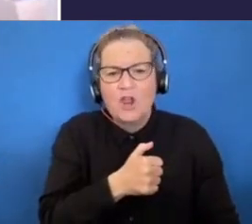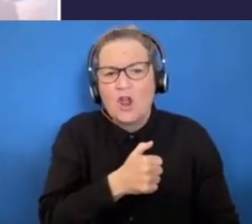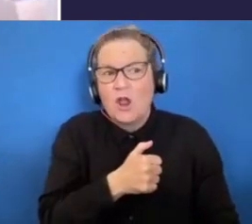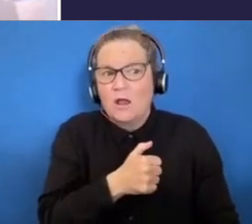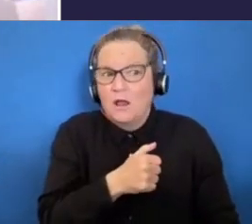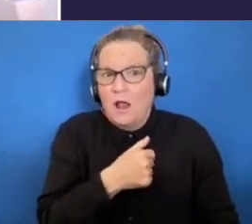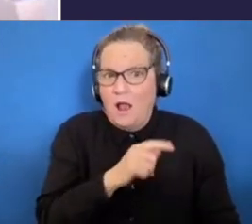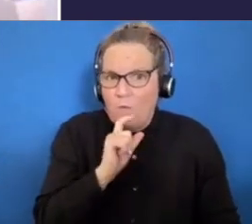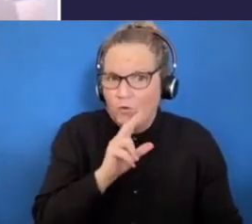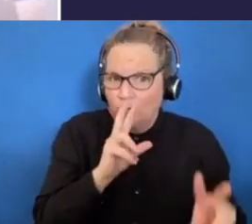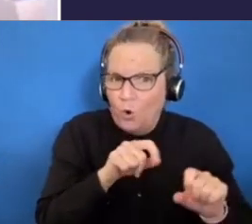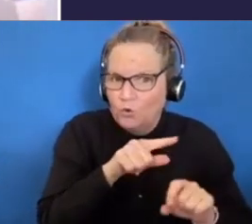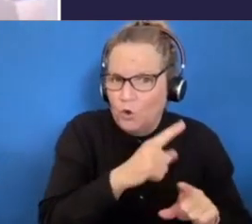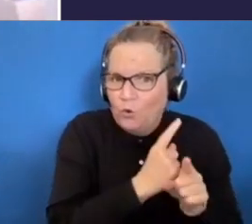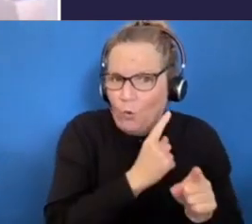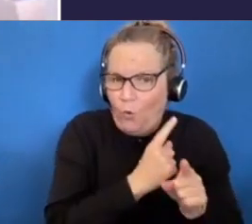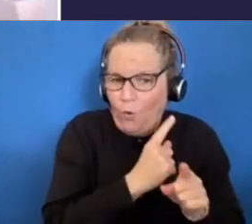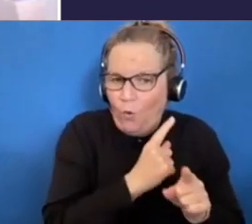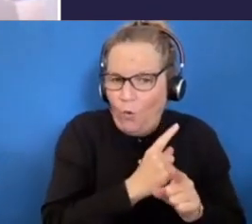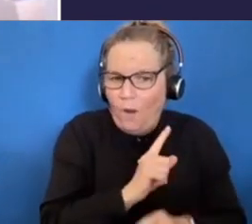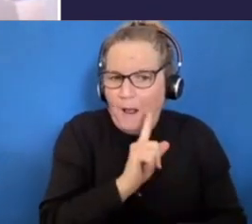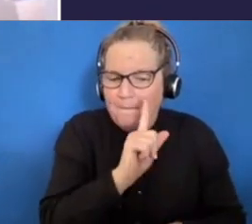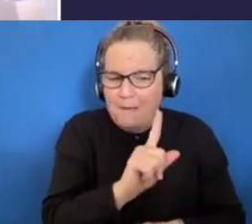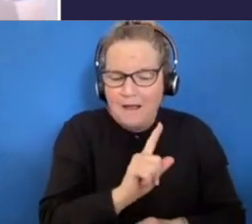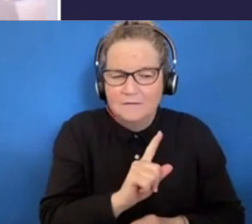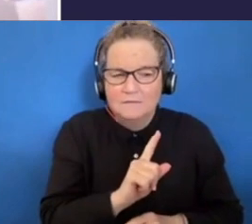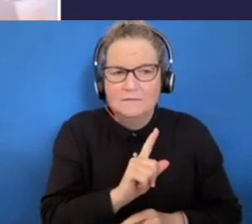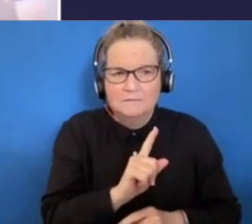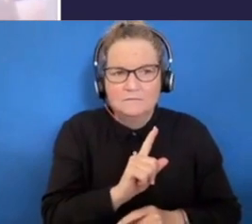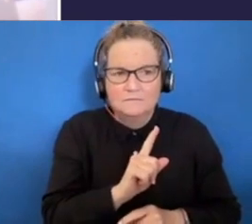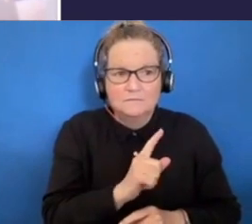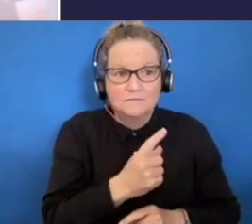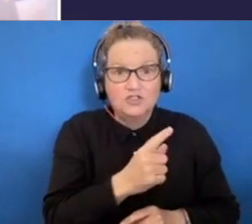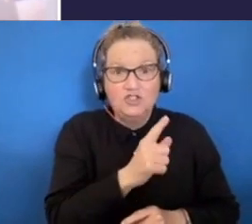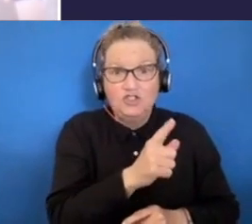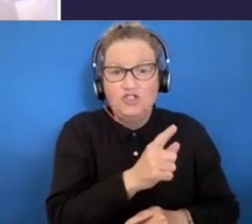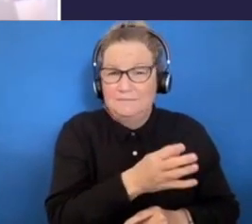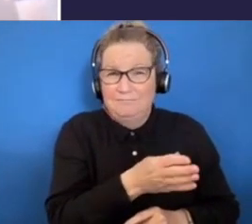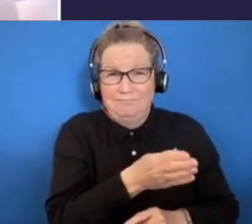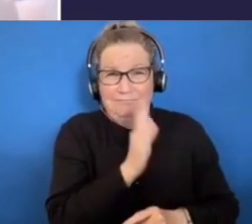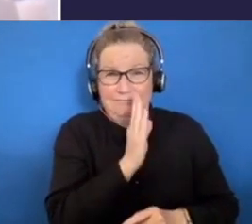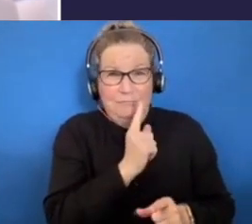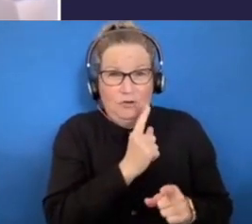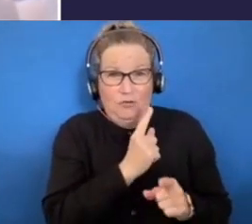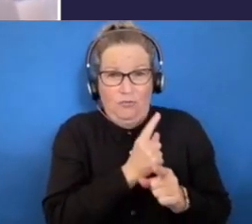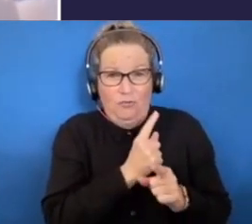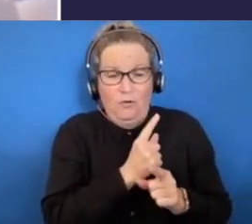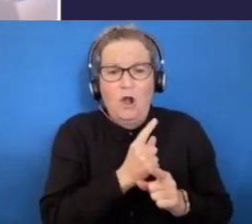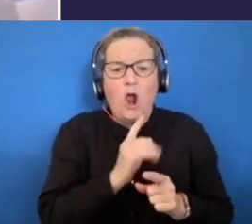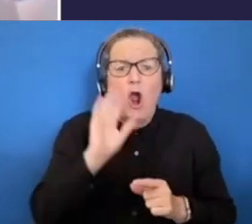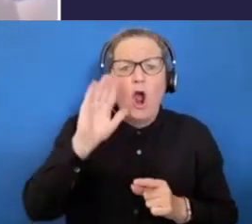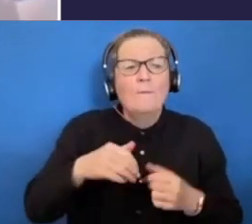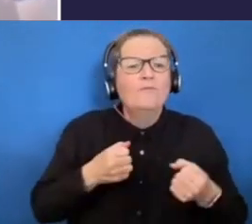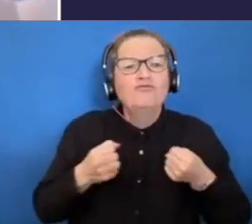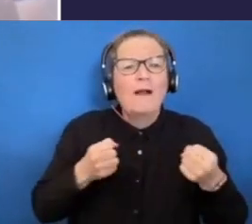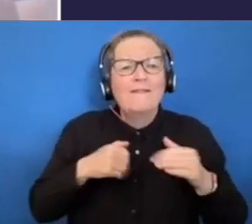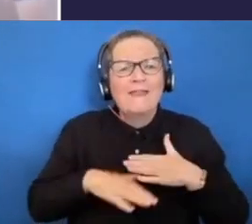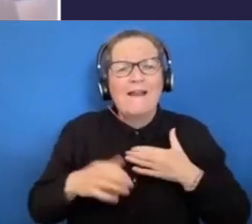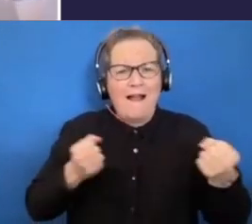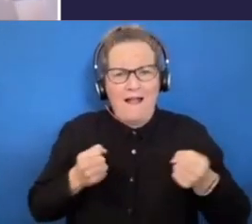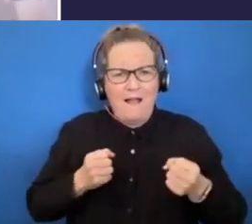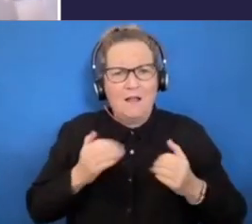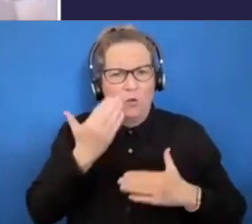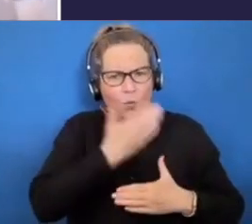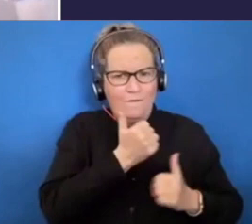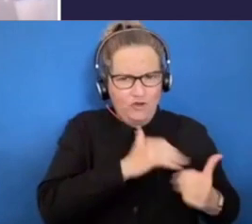her exact words, but the sentiment of what she said to us just in the car driving home from school one day was, I don't want to